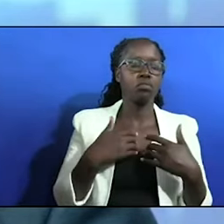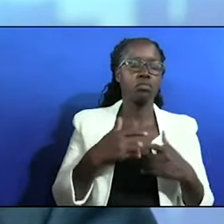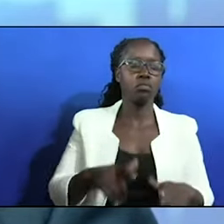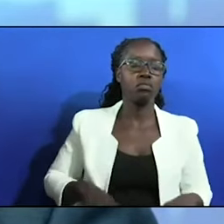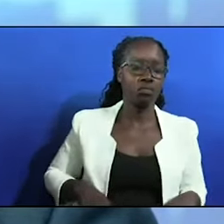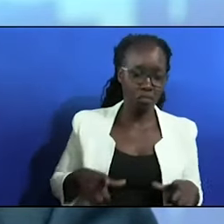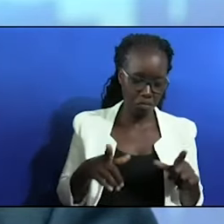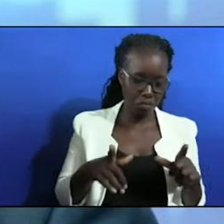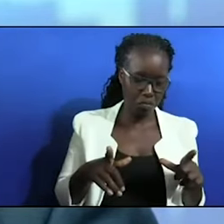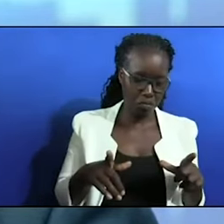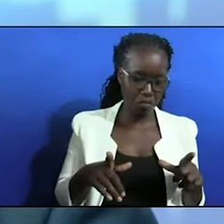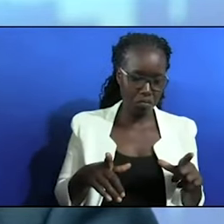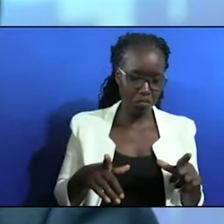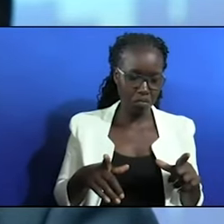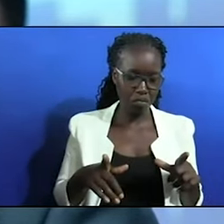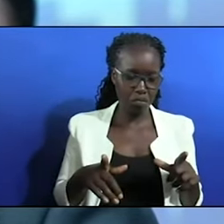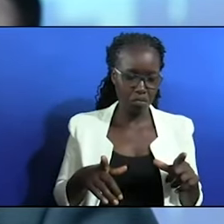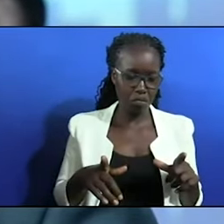being,